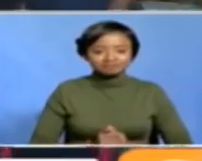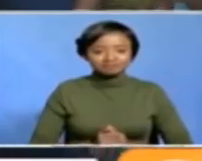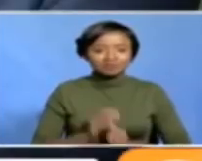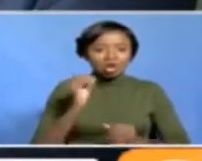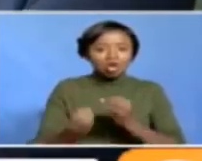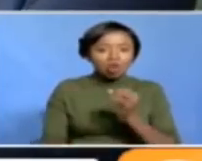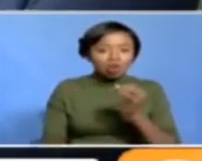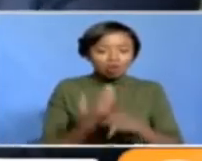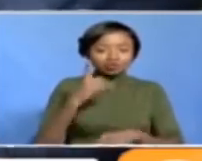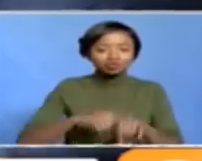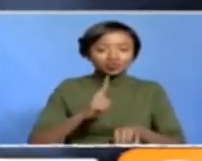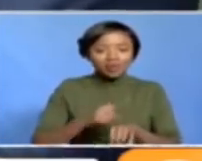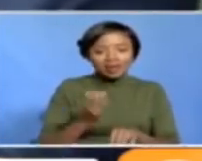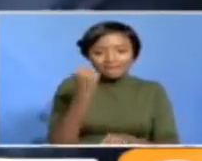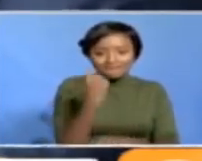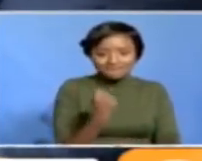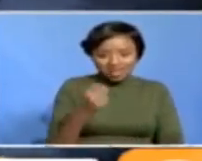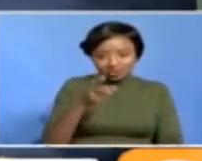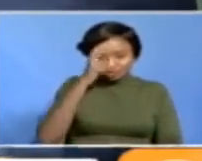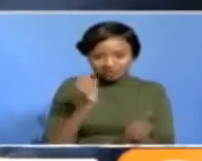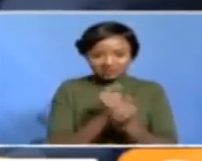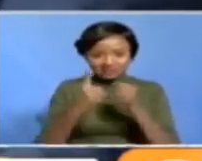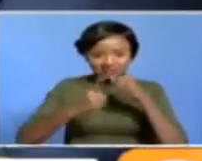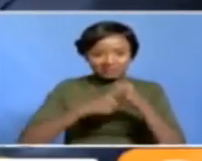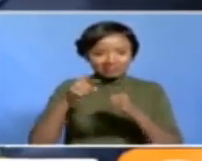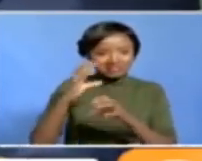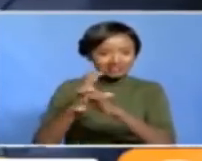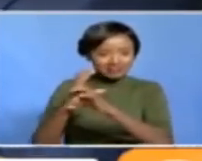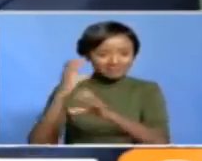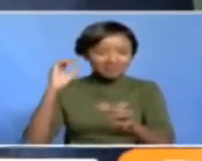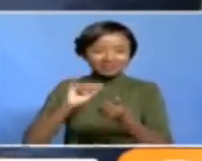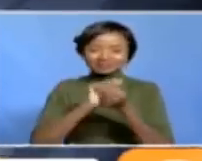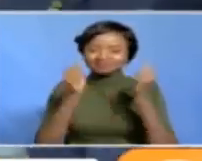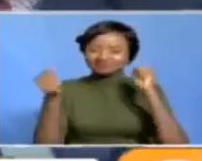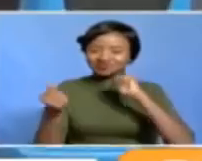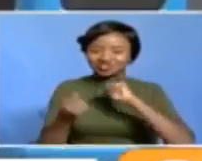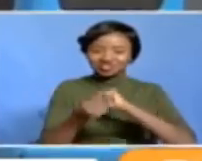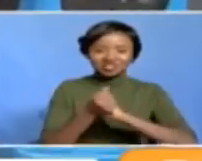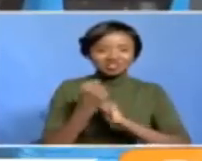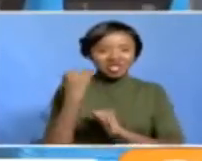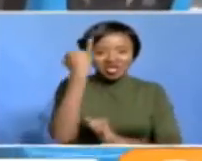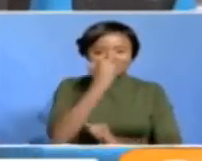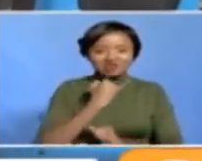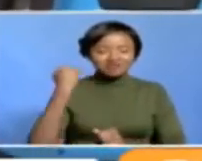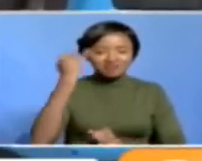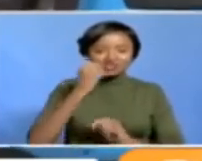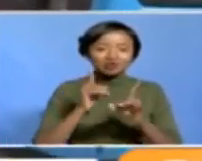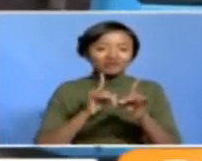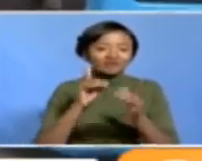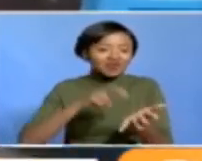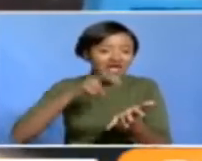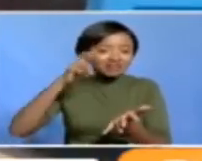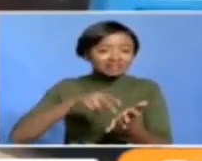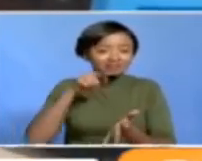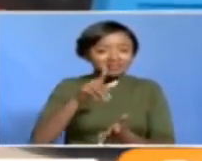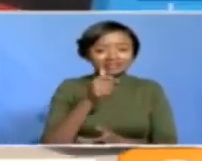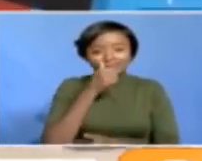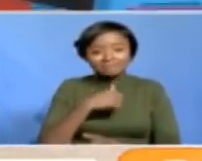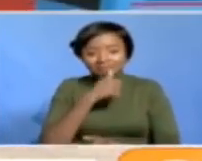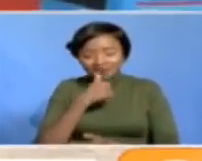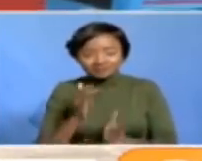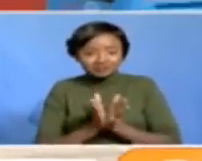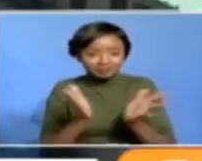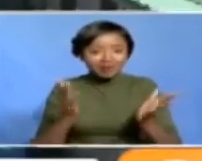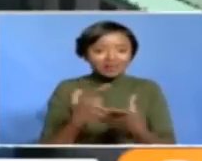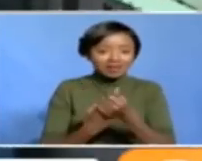Launched in May of 2016, the buses have changed the face of Dar es Salaam's public transport, a public-private partnership